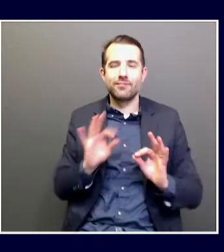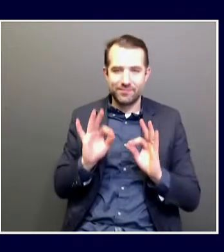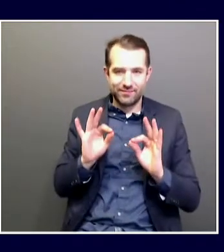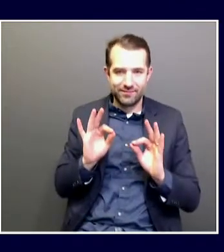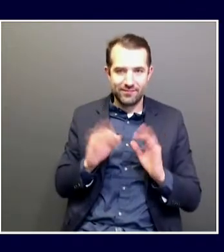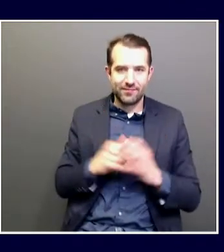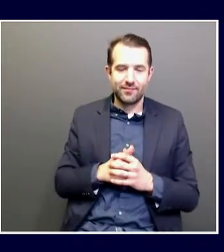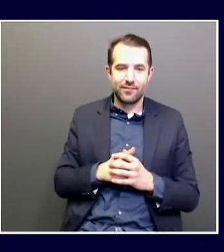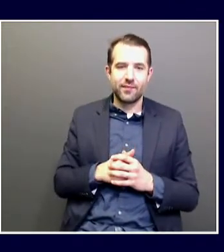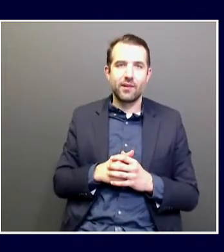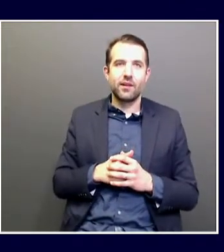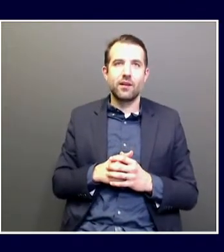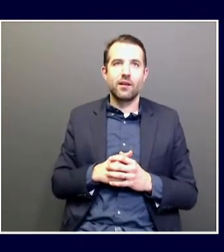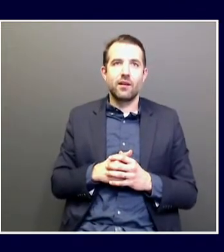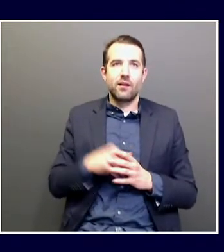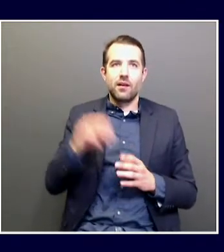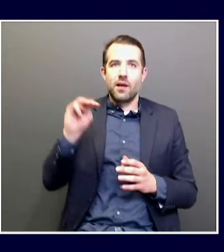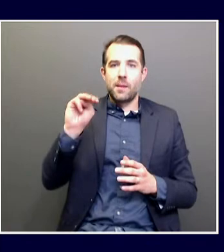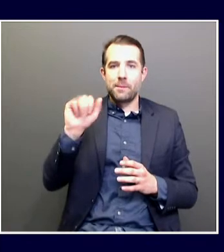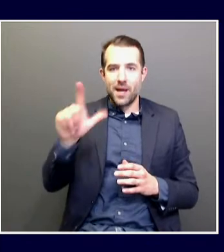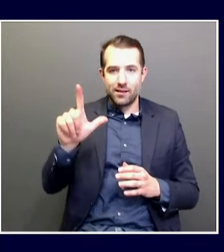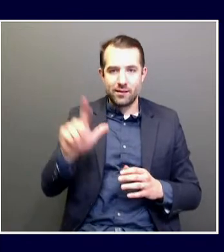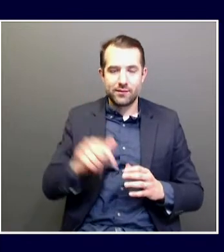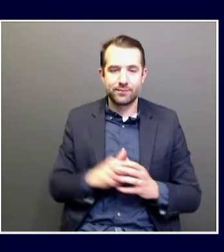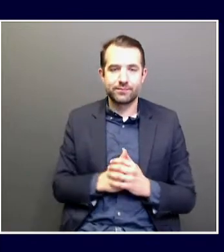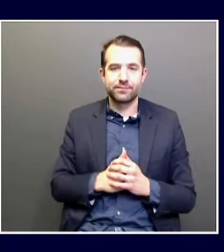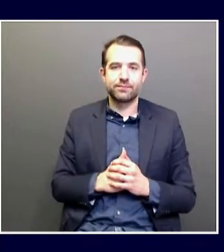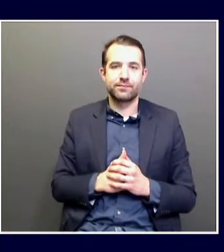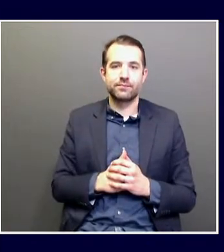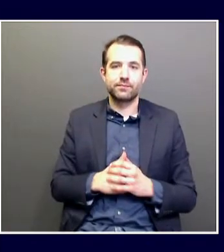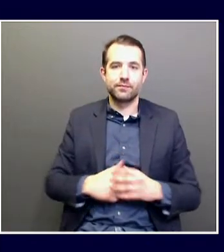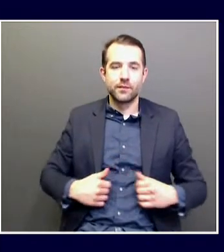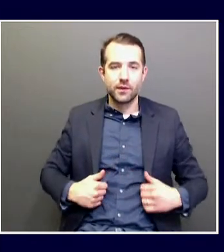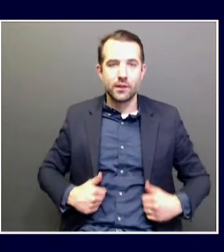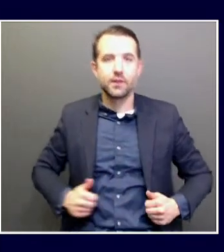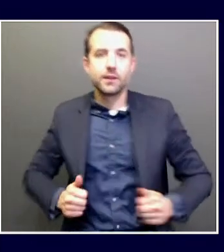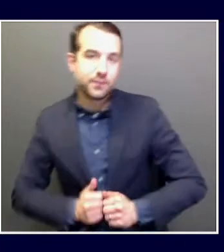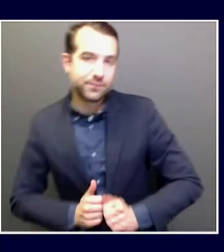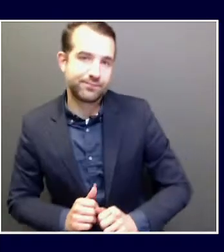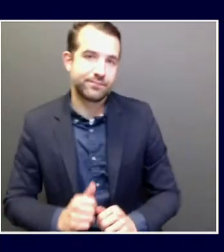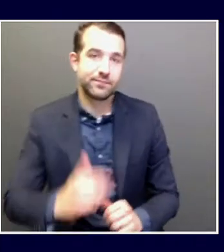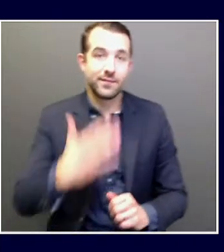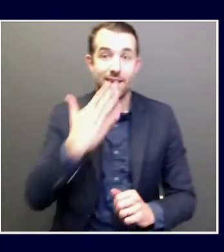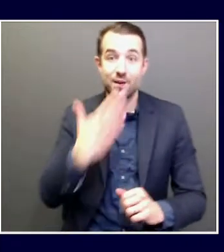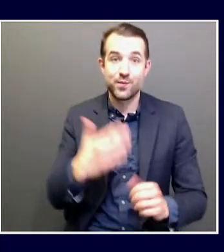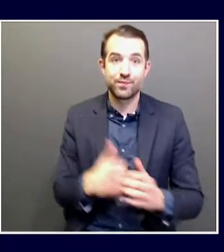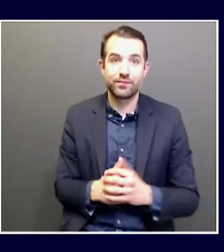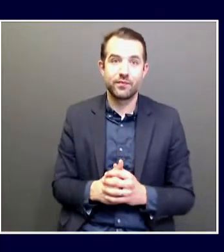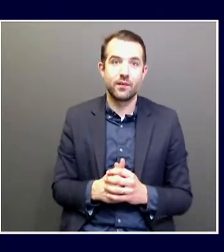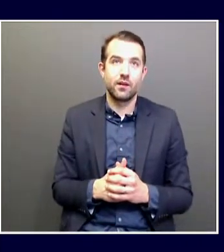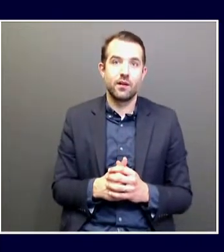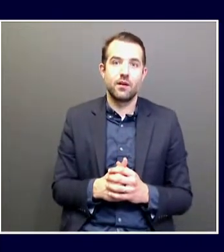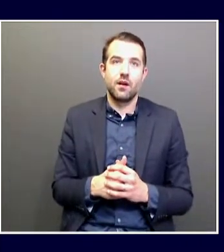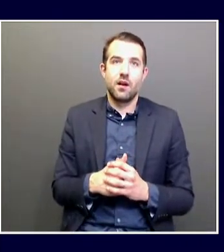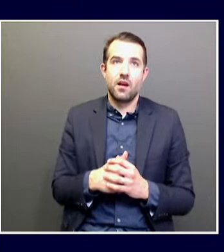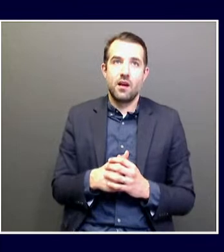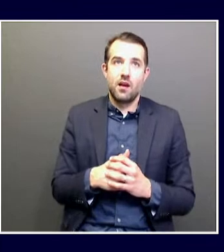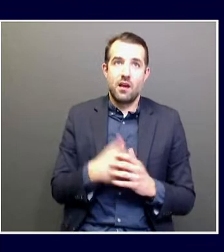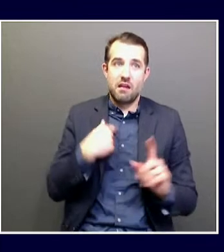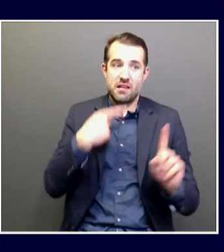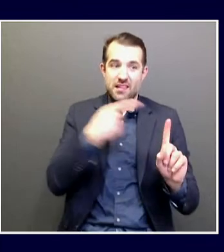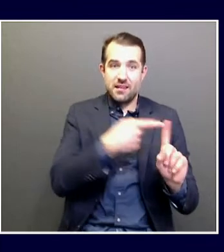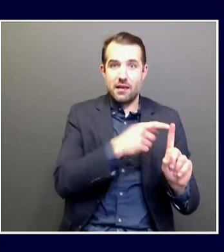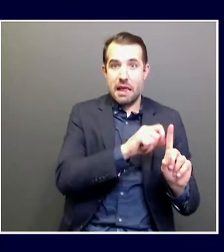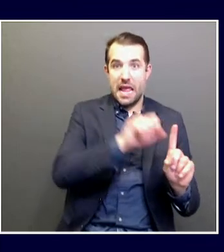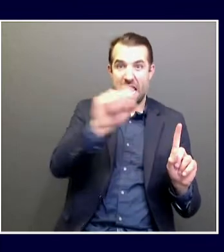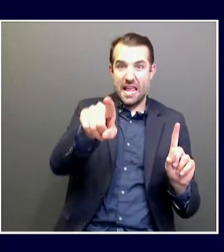to Mal Meyer next. Thank you, Dr. Shah. And I do actually have a follow-up about that. I know that in Maine, there are